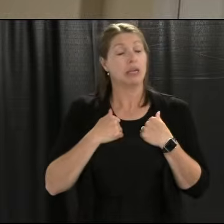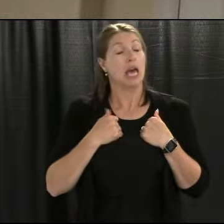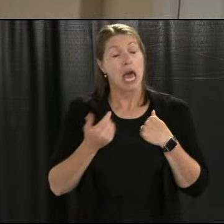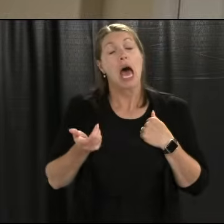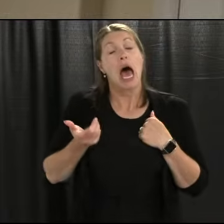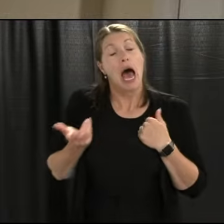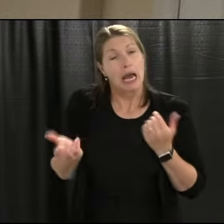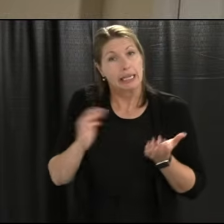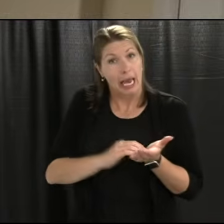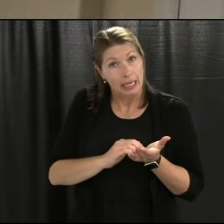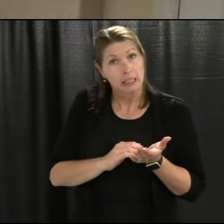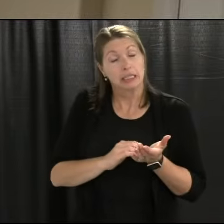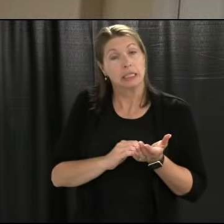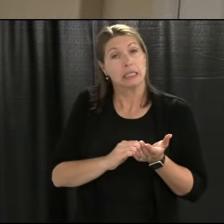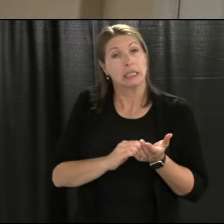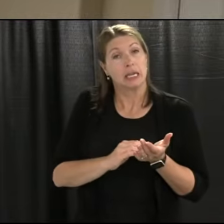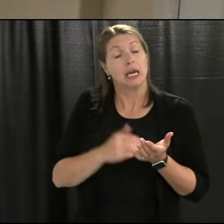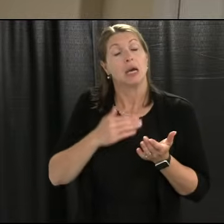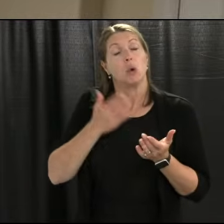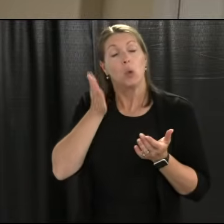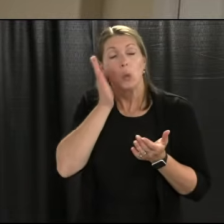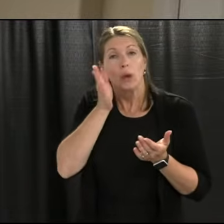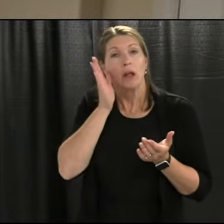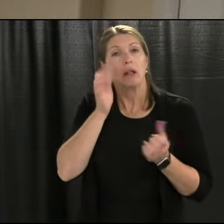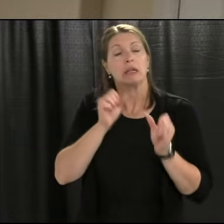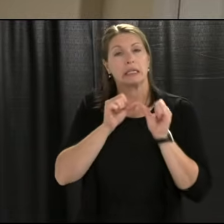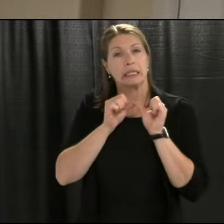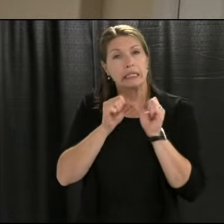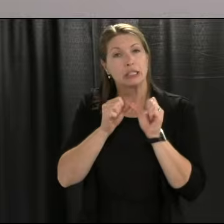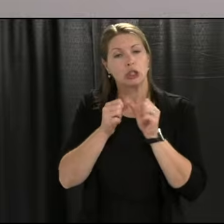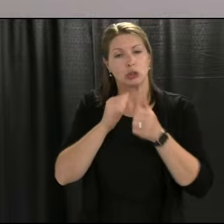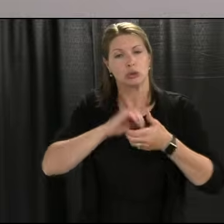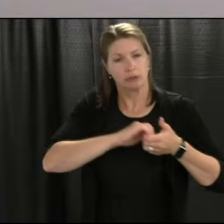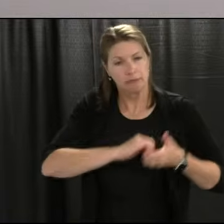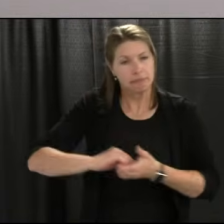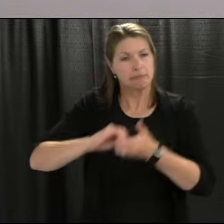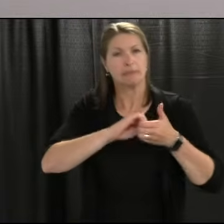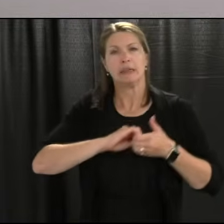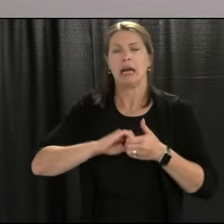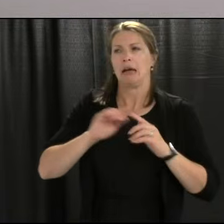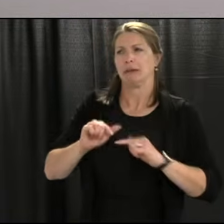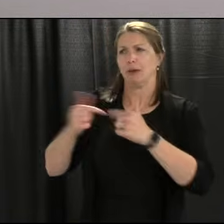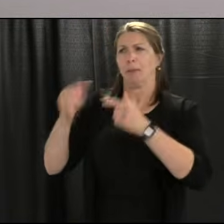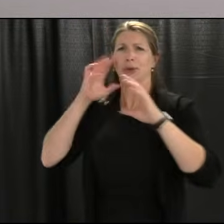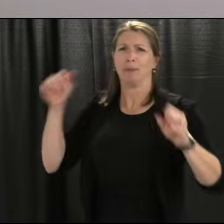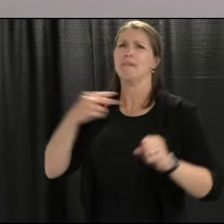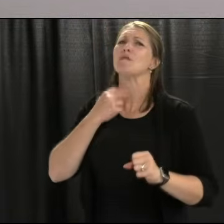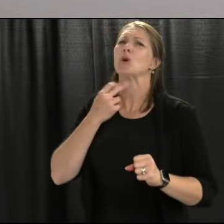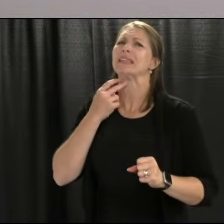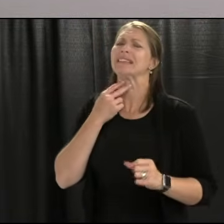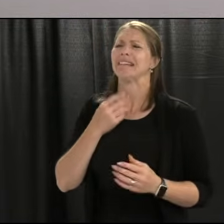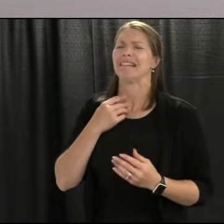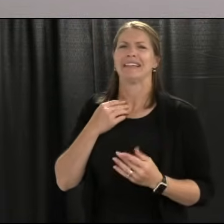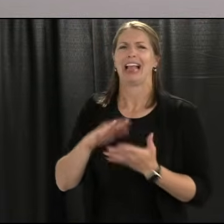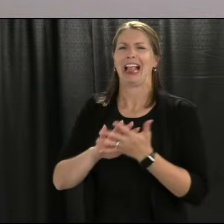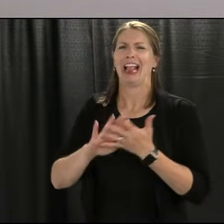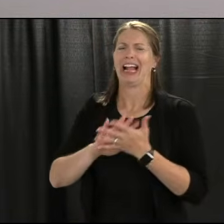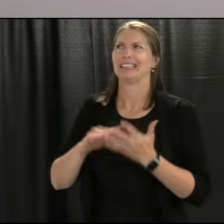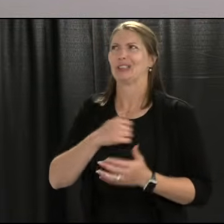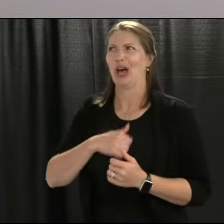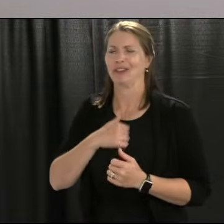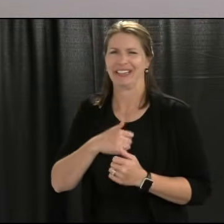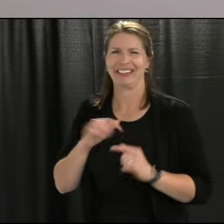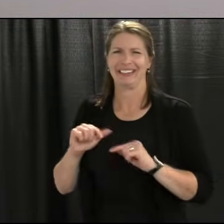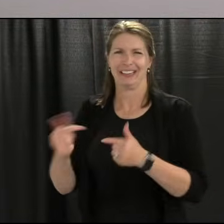paramount care for one another. I'll pass it back to you. You, Premiers, I'm losing my voice. Thank you. Thank you, Minister Dempster. Any questions?